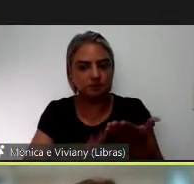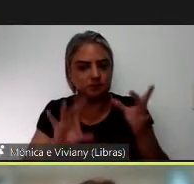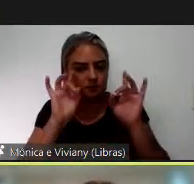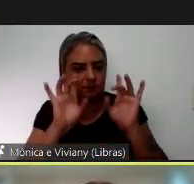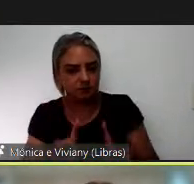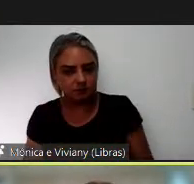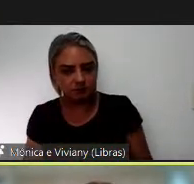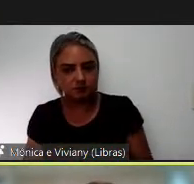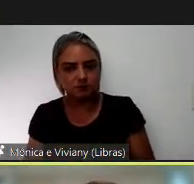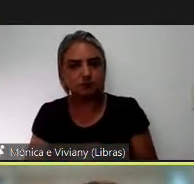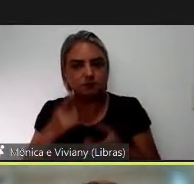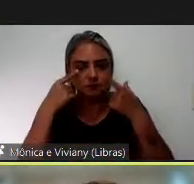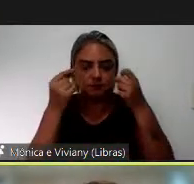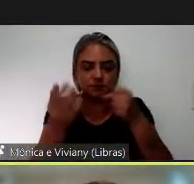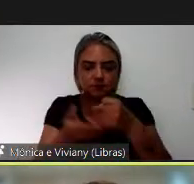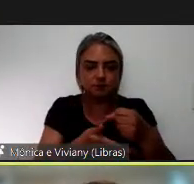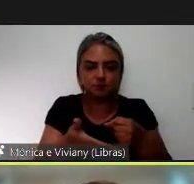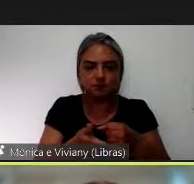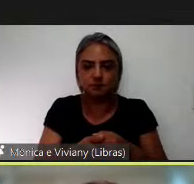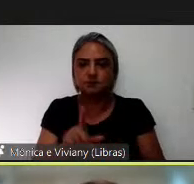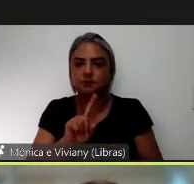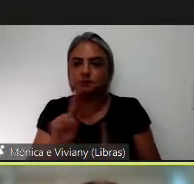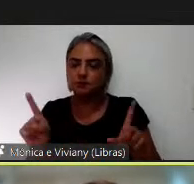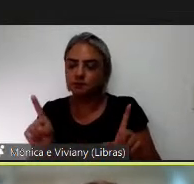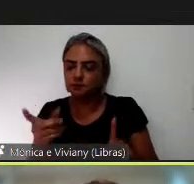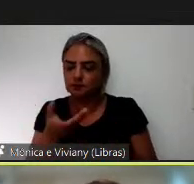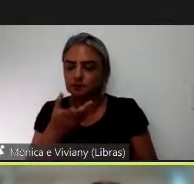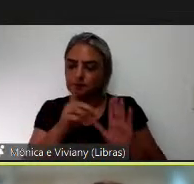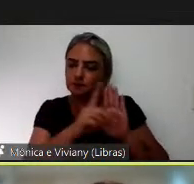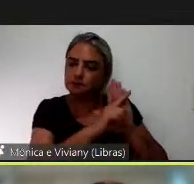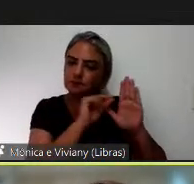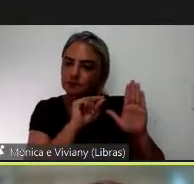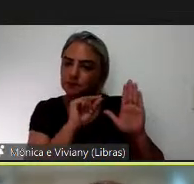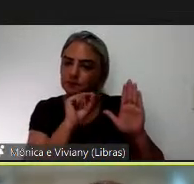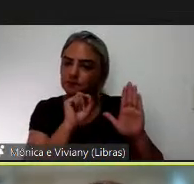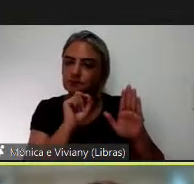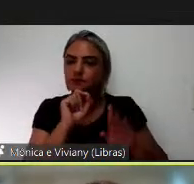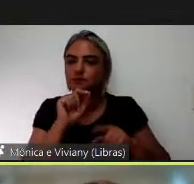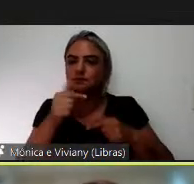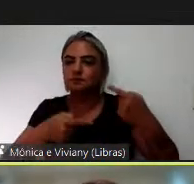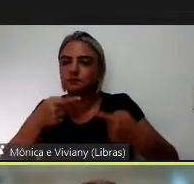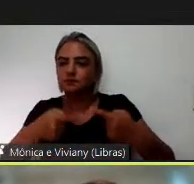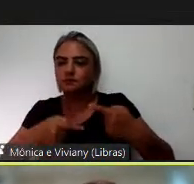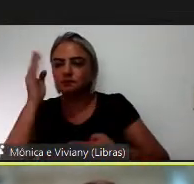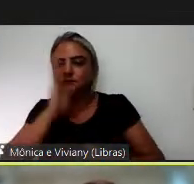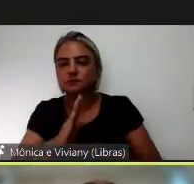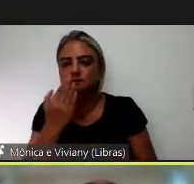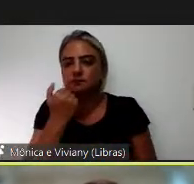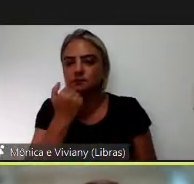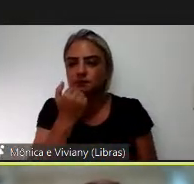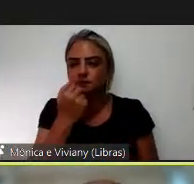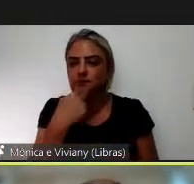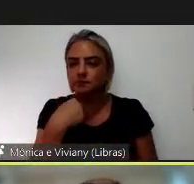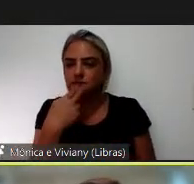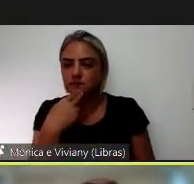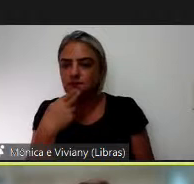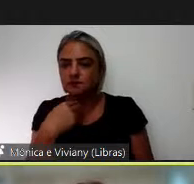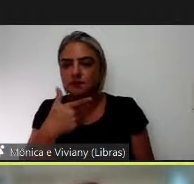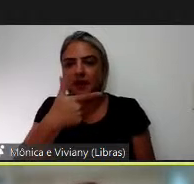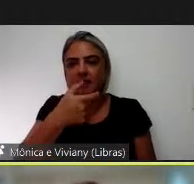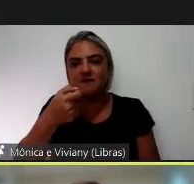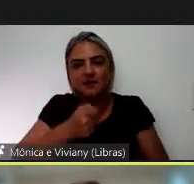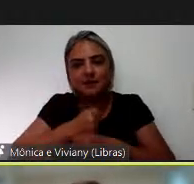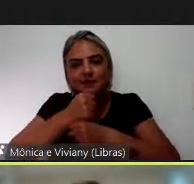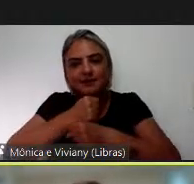presentation of our specific actions for primary attentions. But I'd like to highlight that the policy of